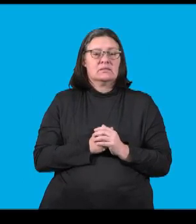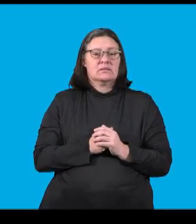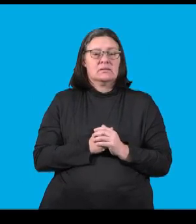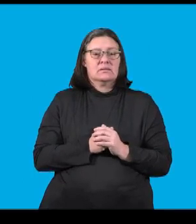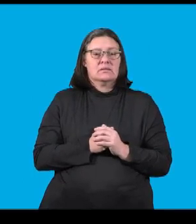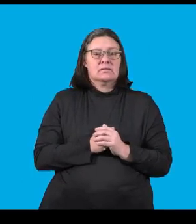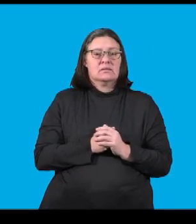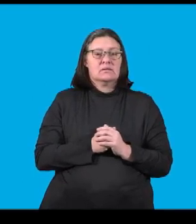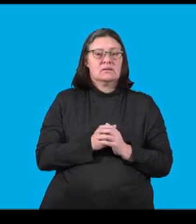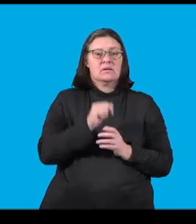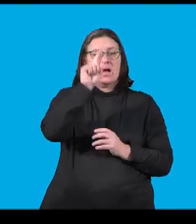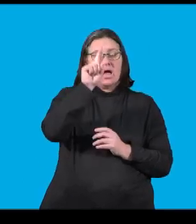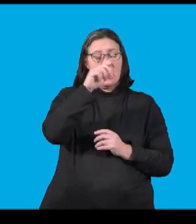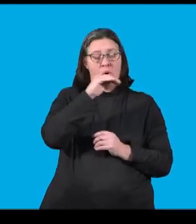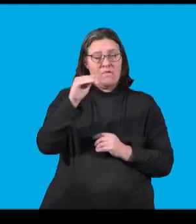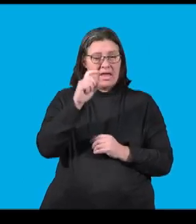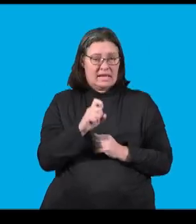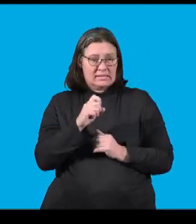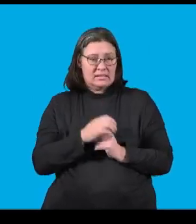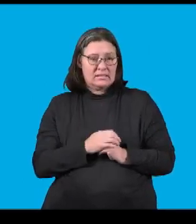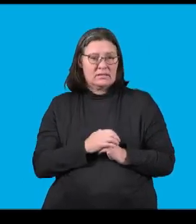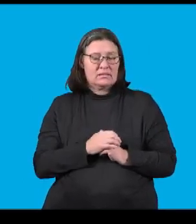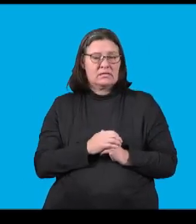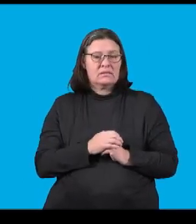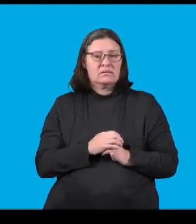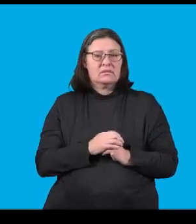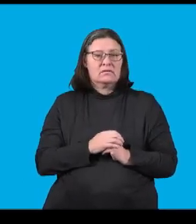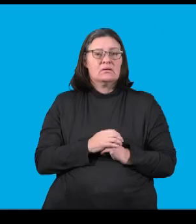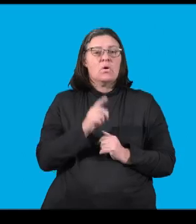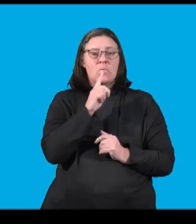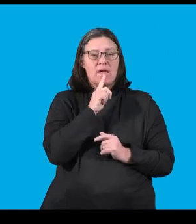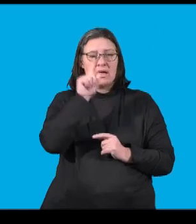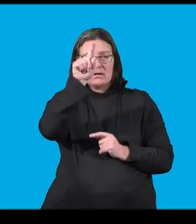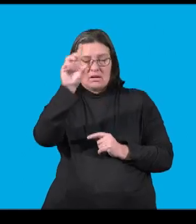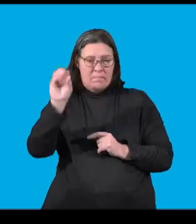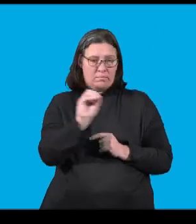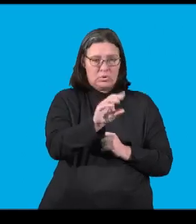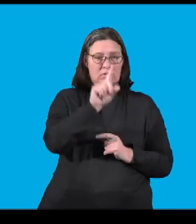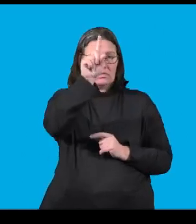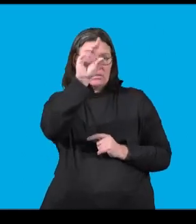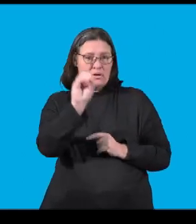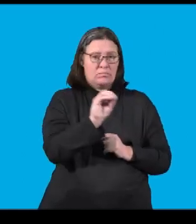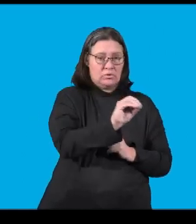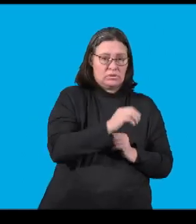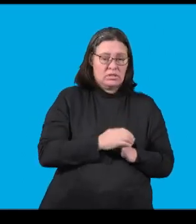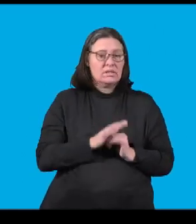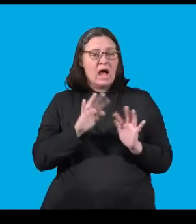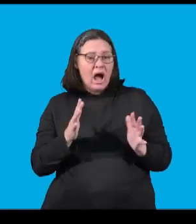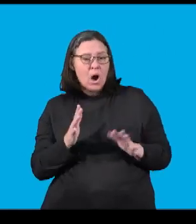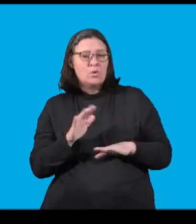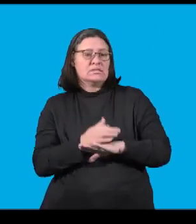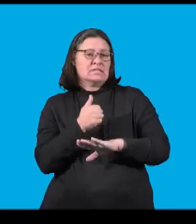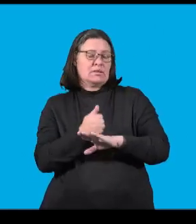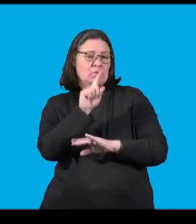x. So once you've worked this out separately, you're simply substituting those values in. Also pay attention to the way we've